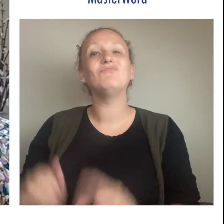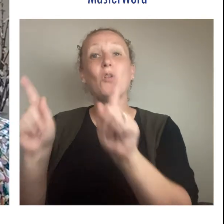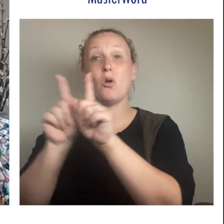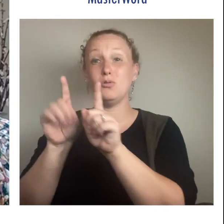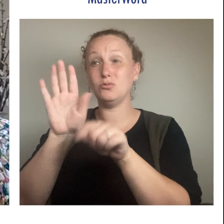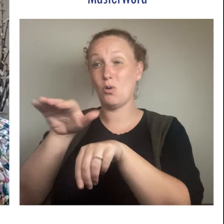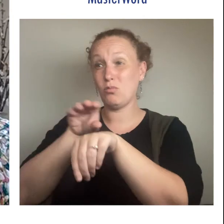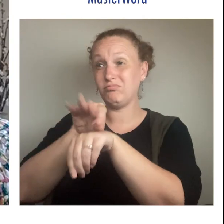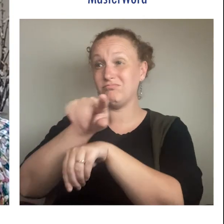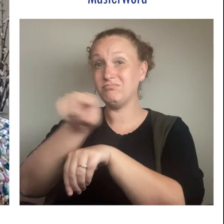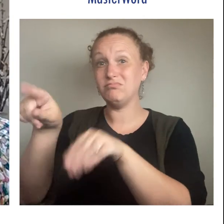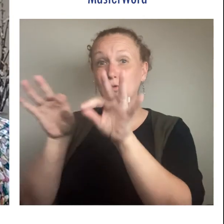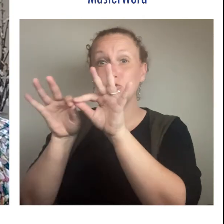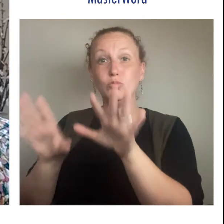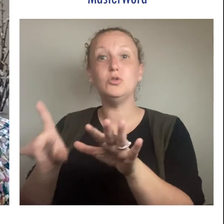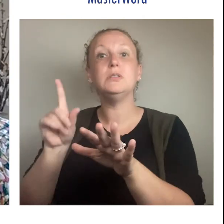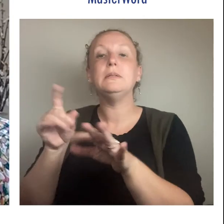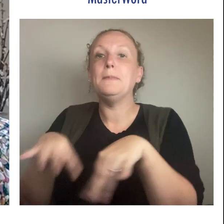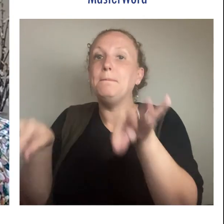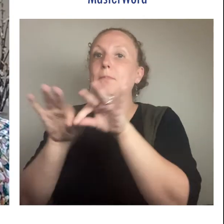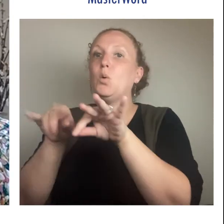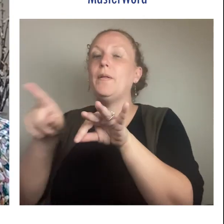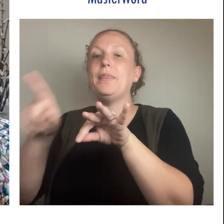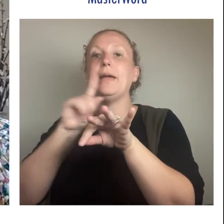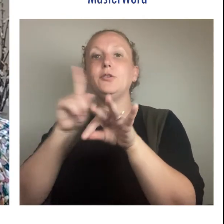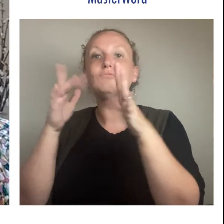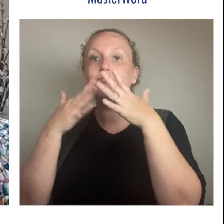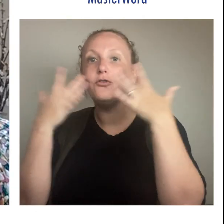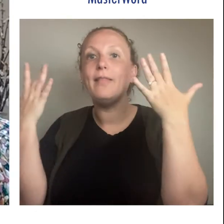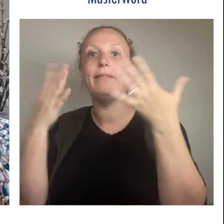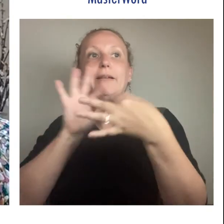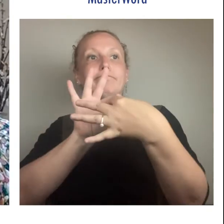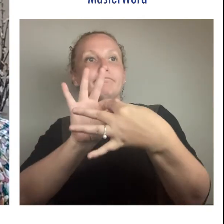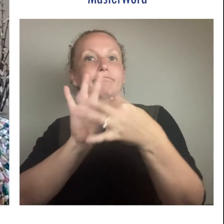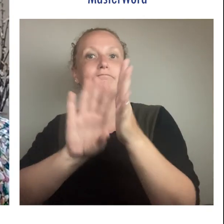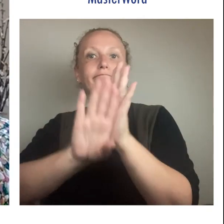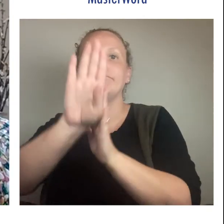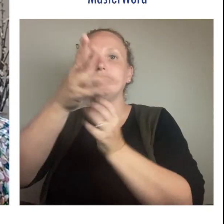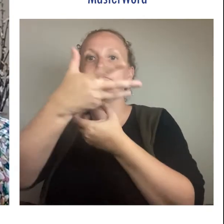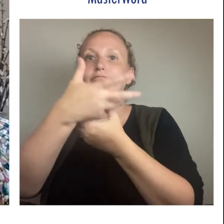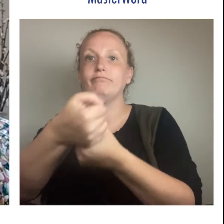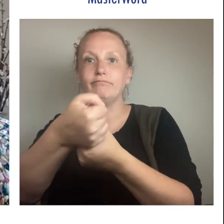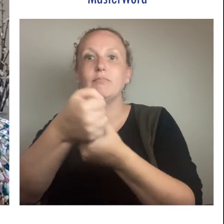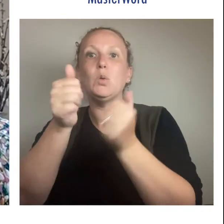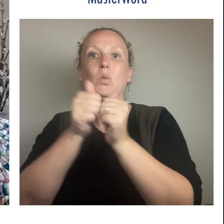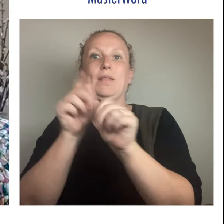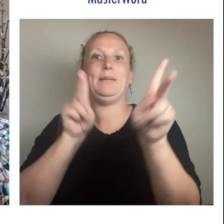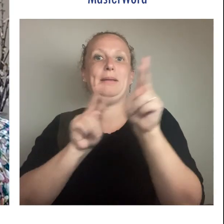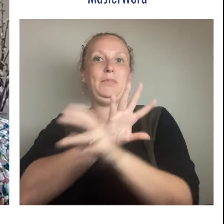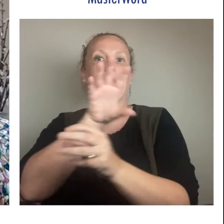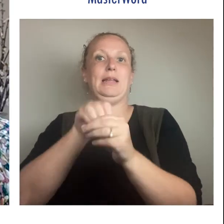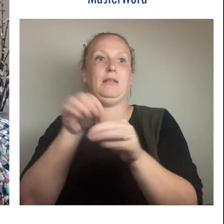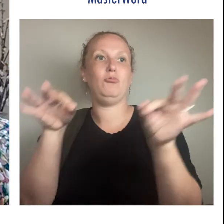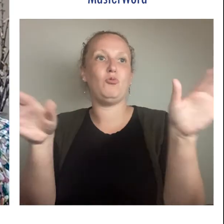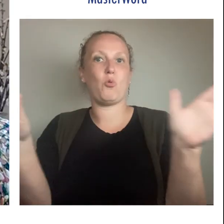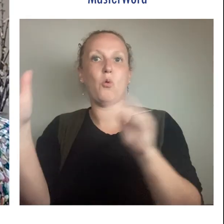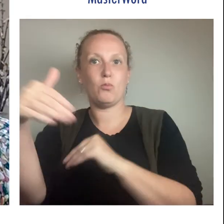building trust and being amicable with the attorney and the witness in the room, and really being an